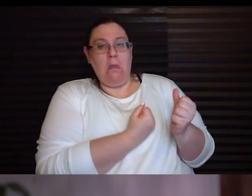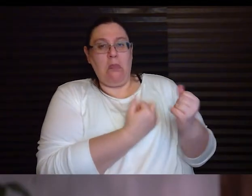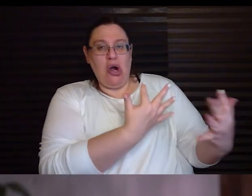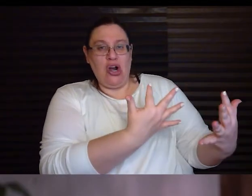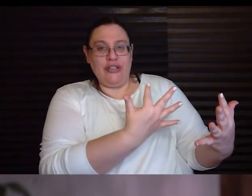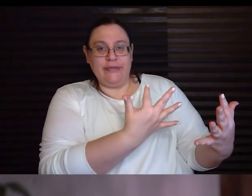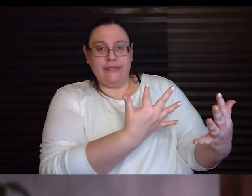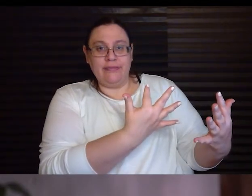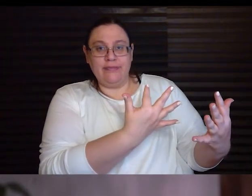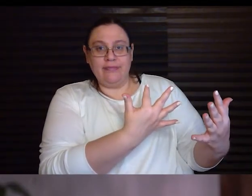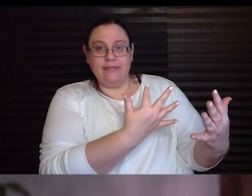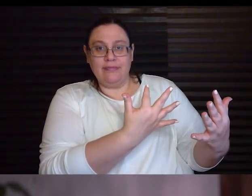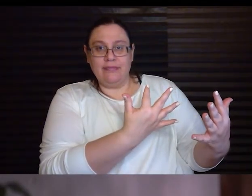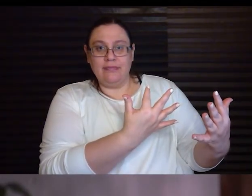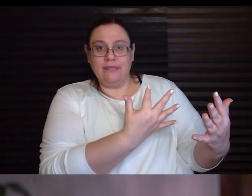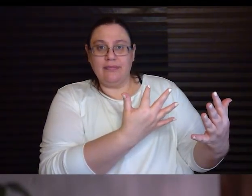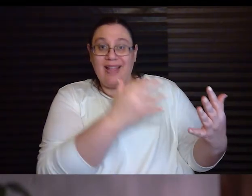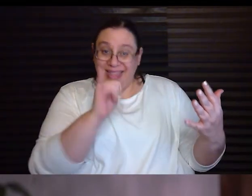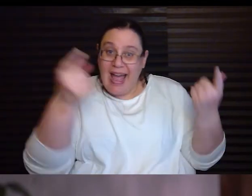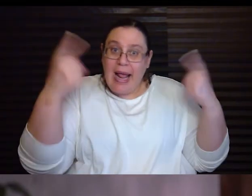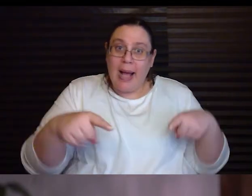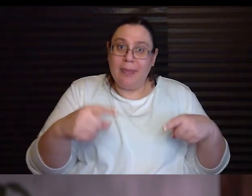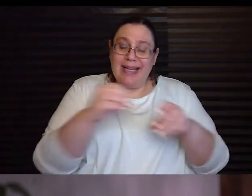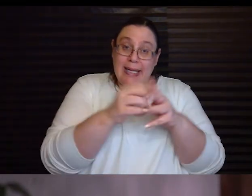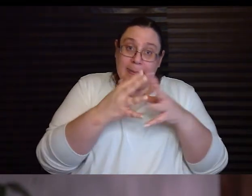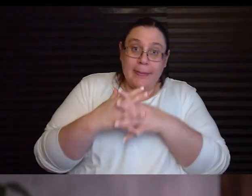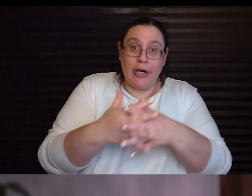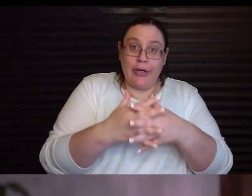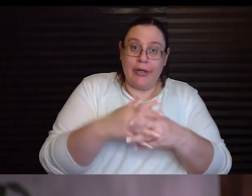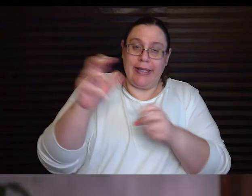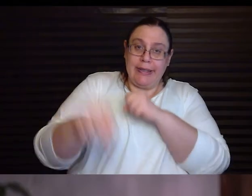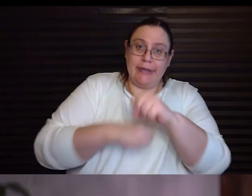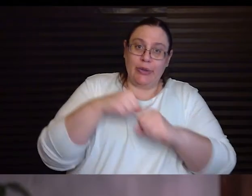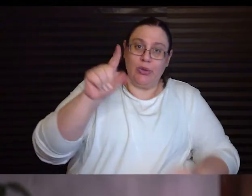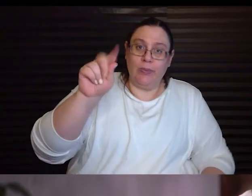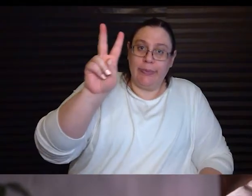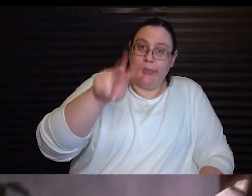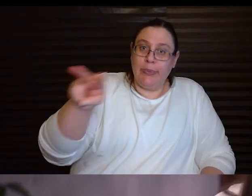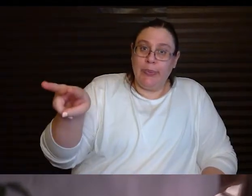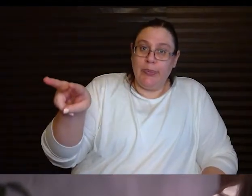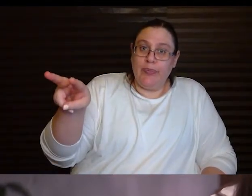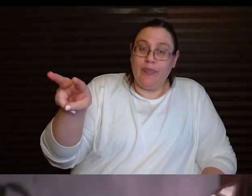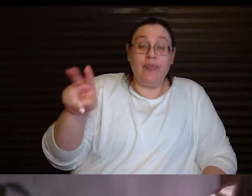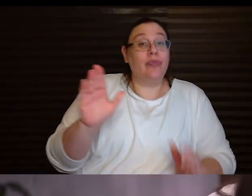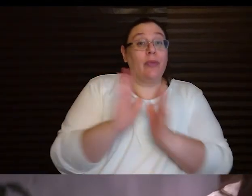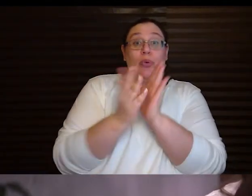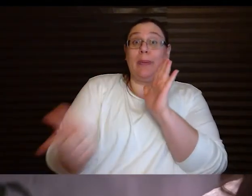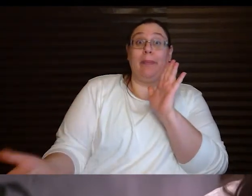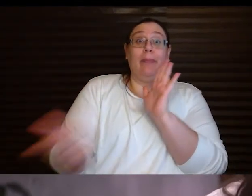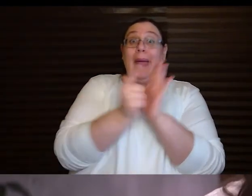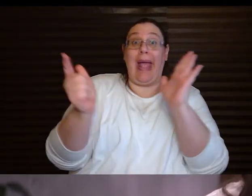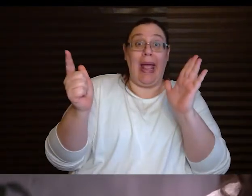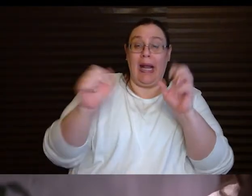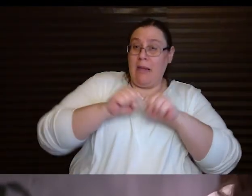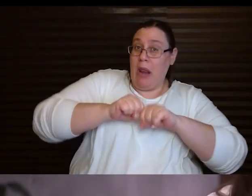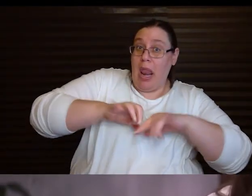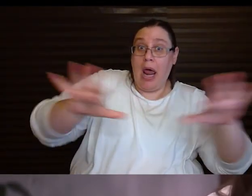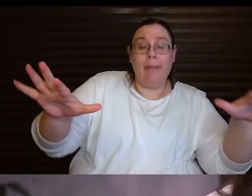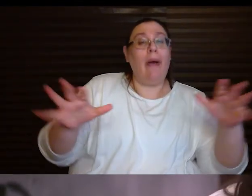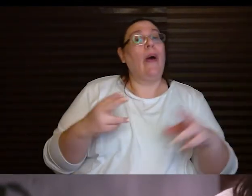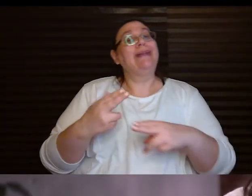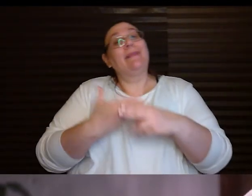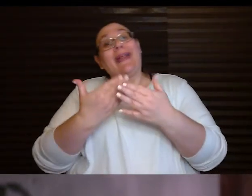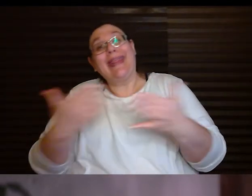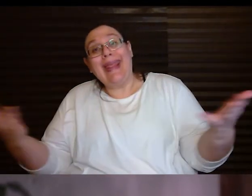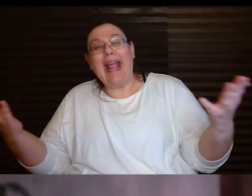said. This is America 2022. This book banning craze is not a phase.